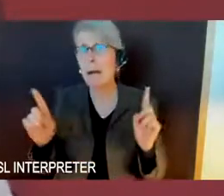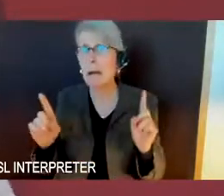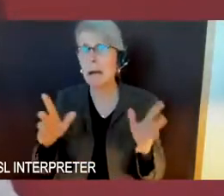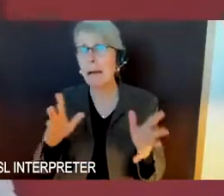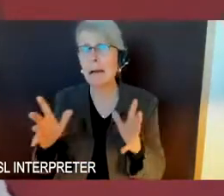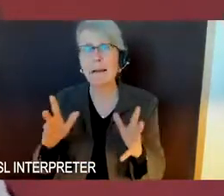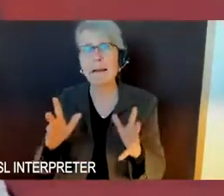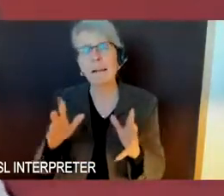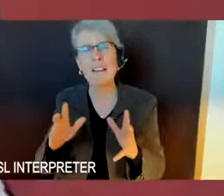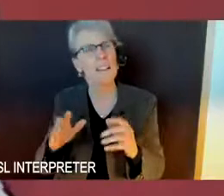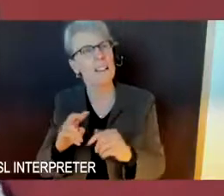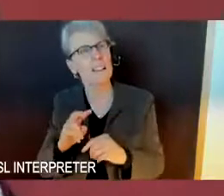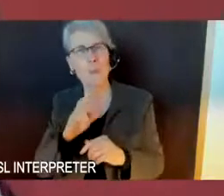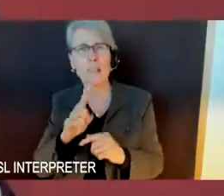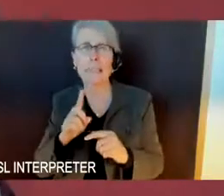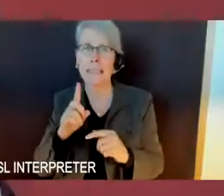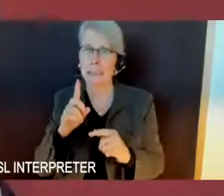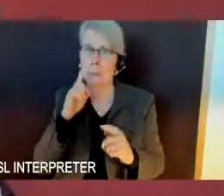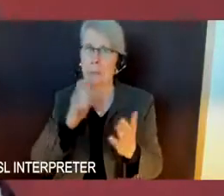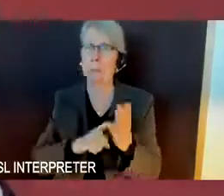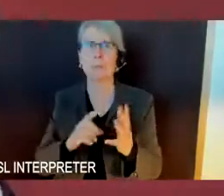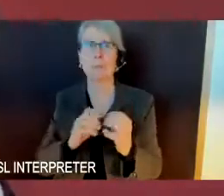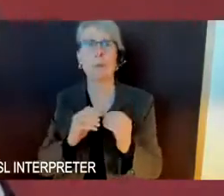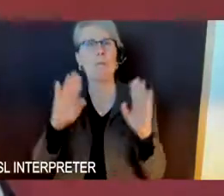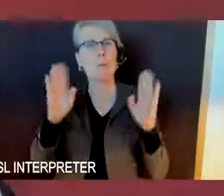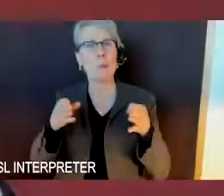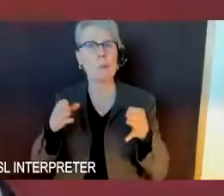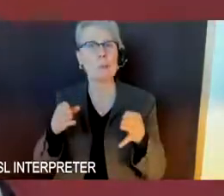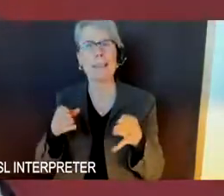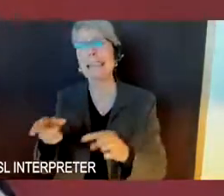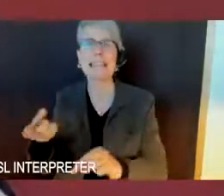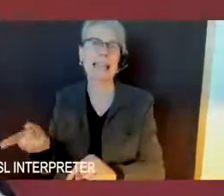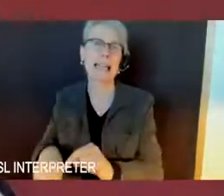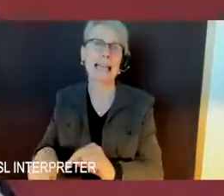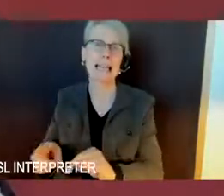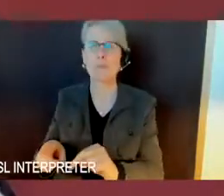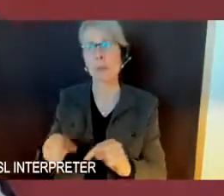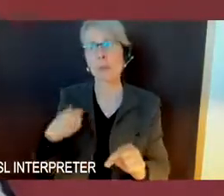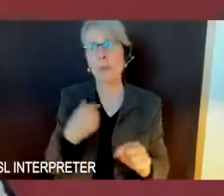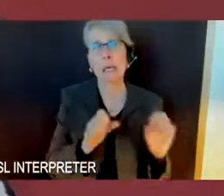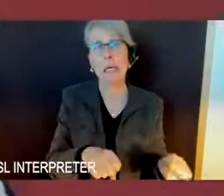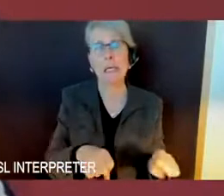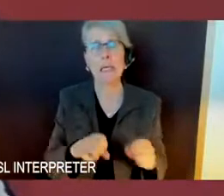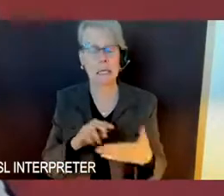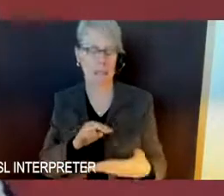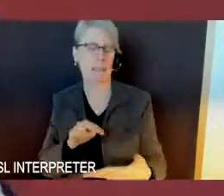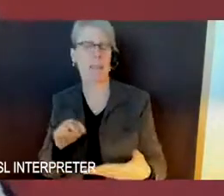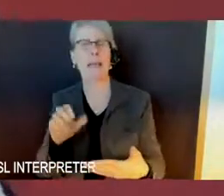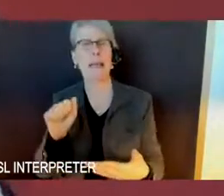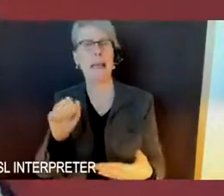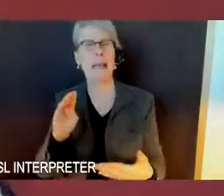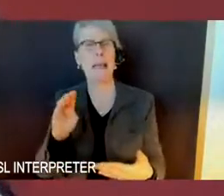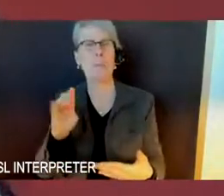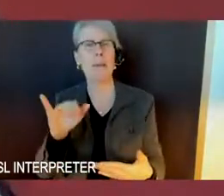disability, or, you know, this interesting, actually ableist language was coming through, which